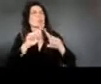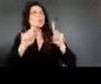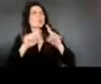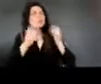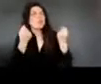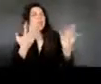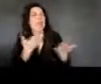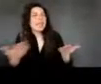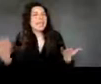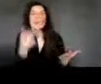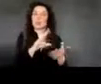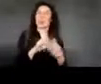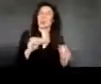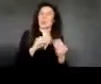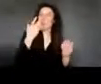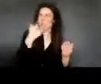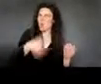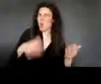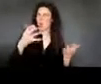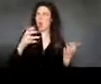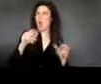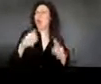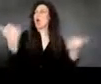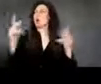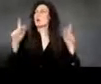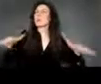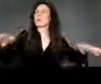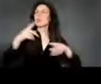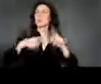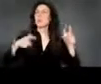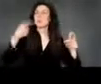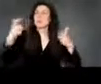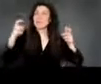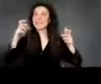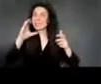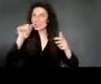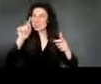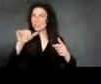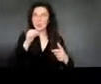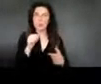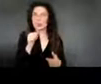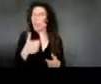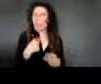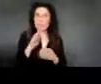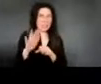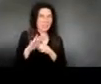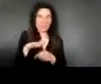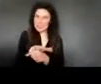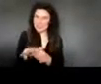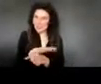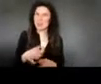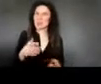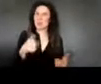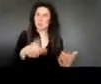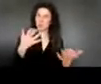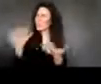to attract people from larger cities where space is an issue, to come and say, hey, look at all this open space